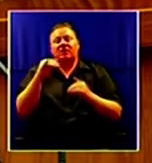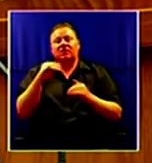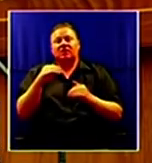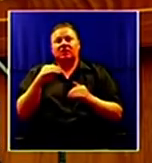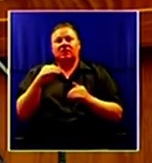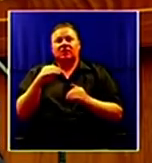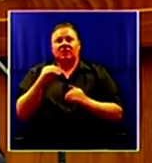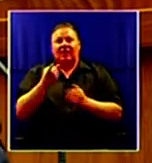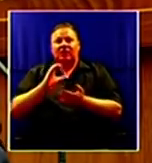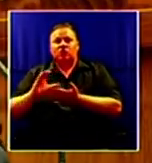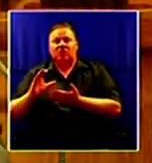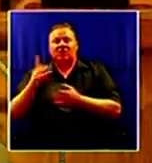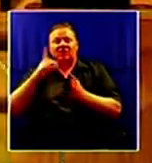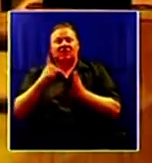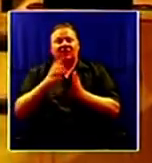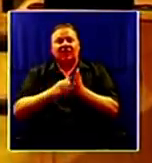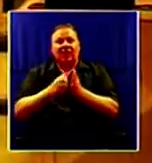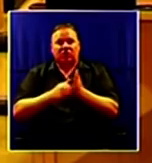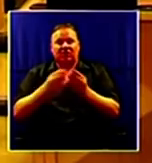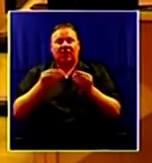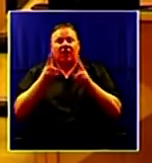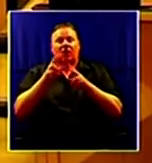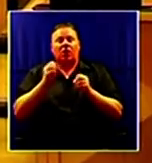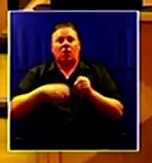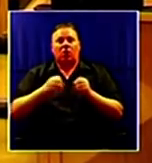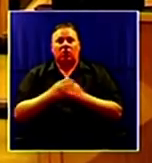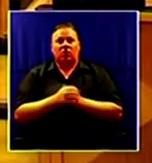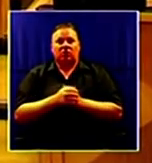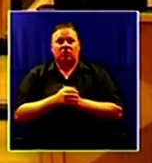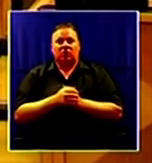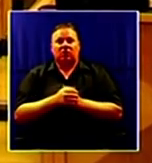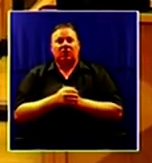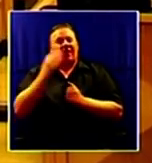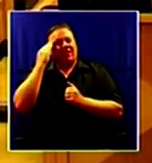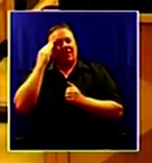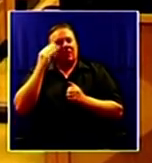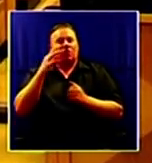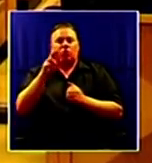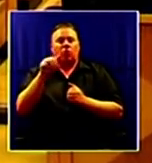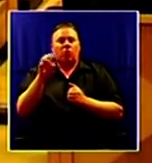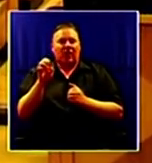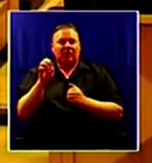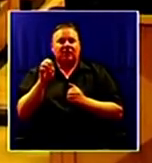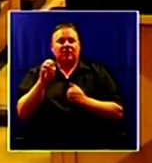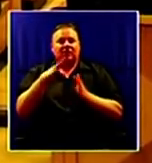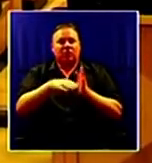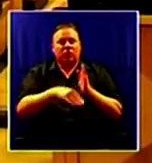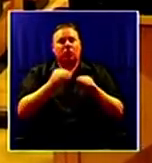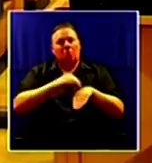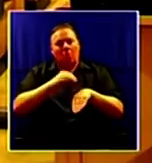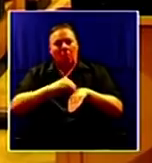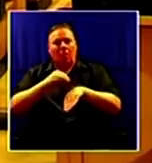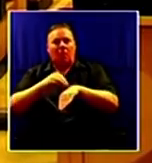losses. We'll give consideration to further rate decreases to make our tax system more attractive